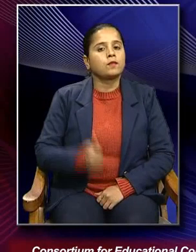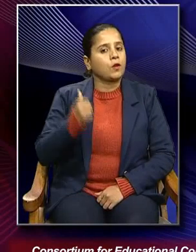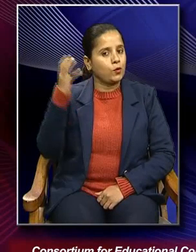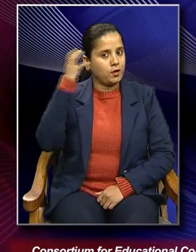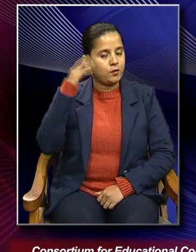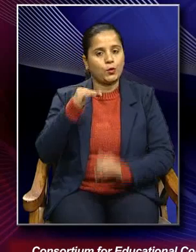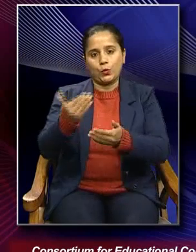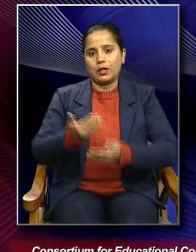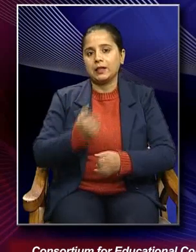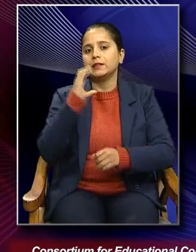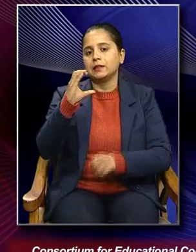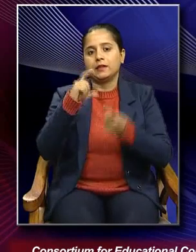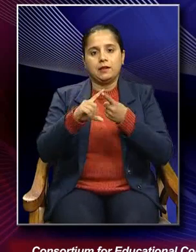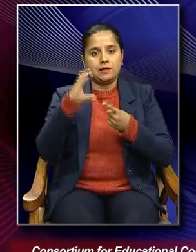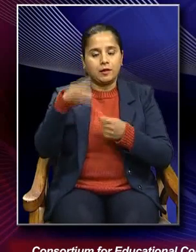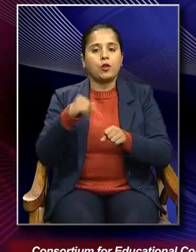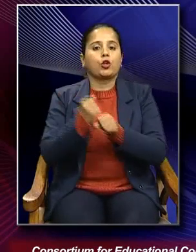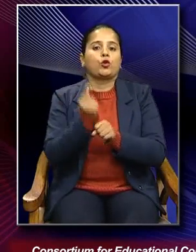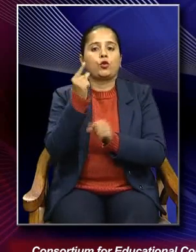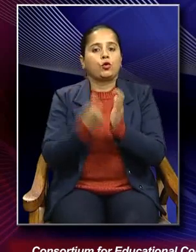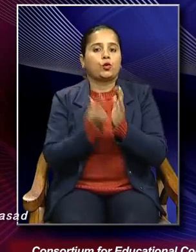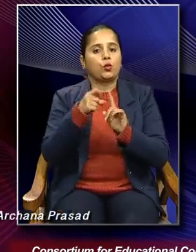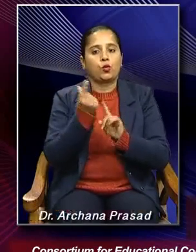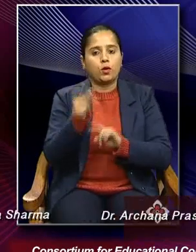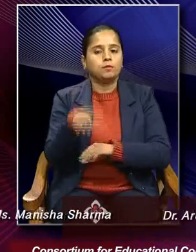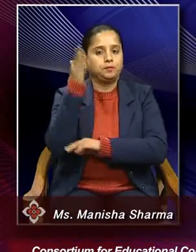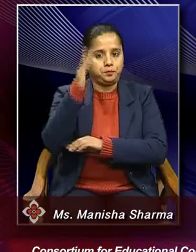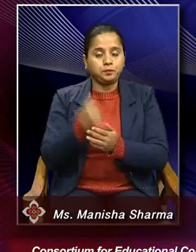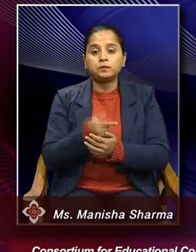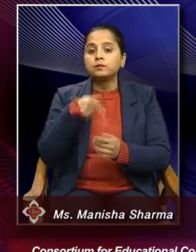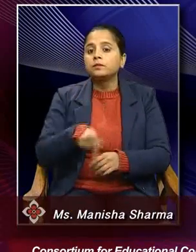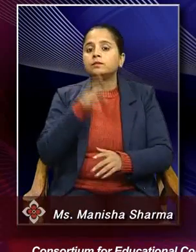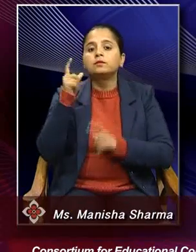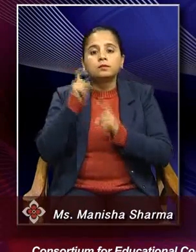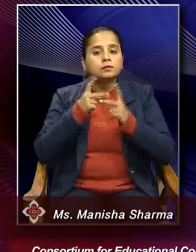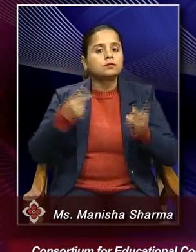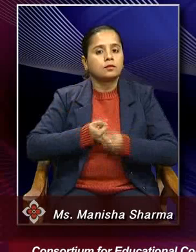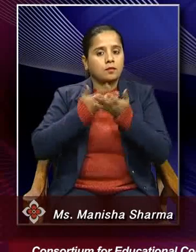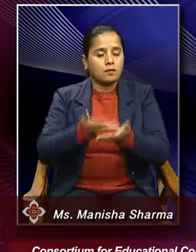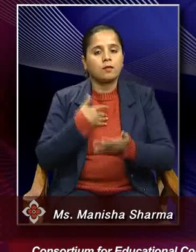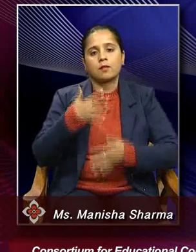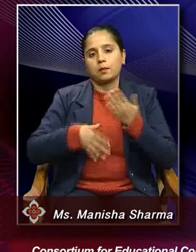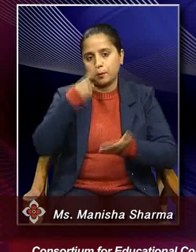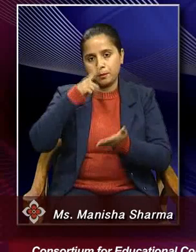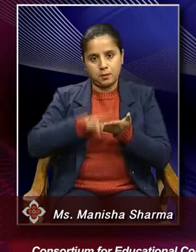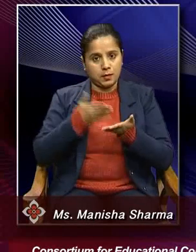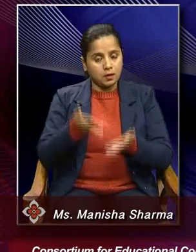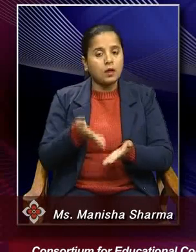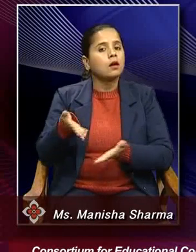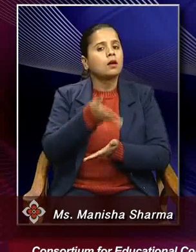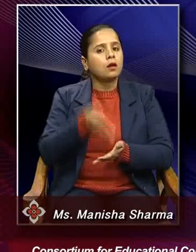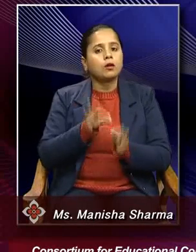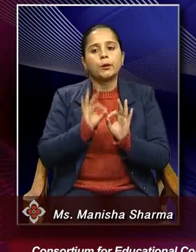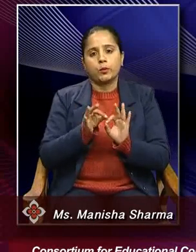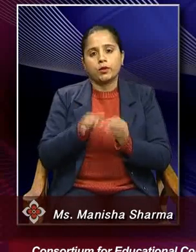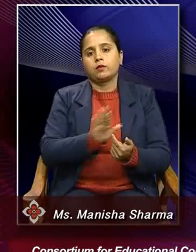Good afternoon and welcome to CC Gurukul lecture. In today's session on symbolic expression, we have with us Ms. Manisha, who is going to